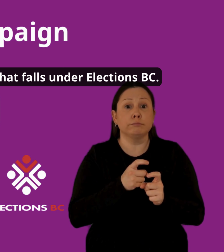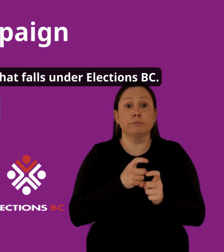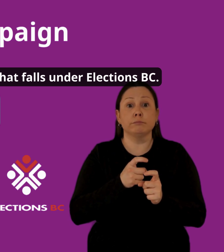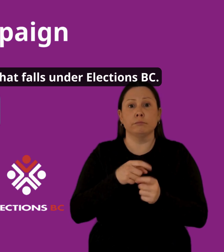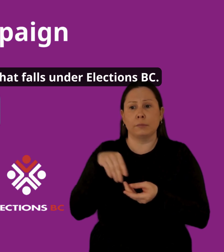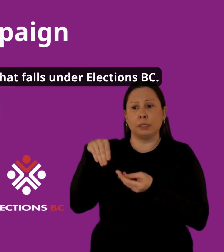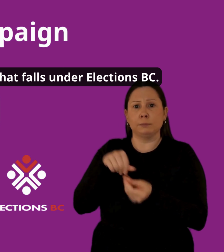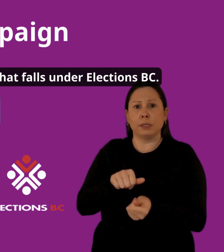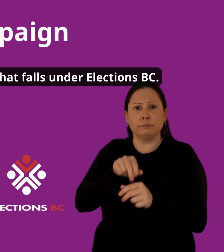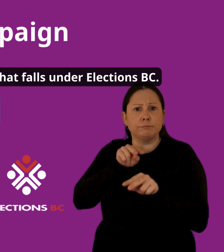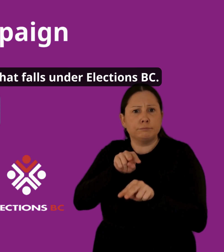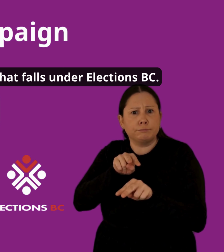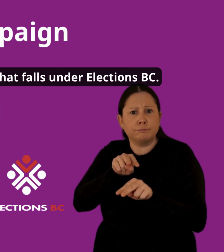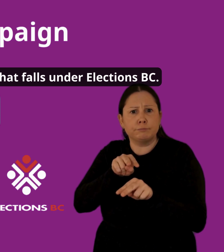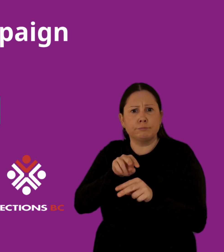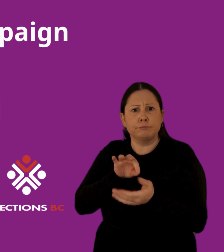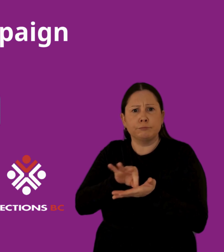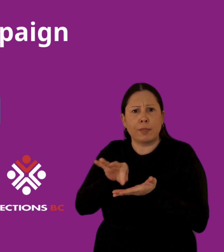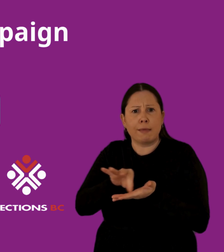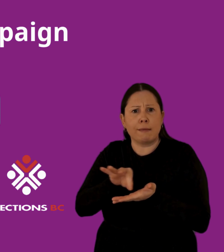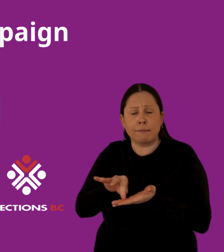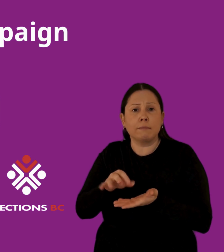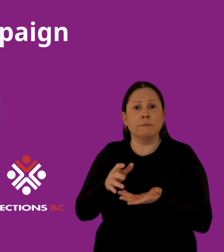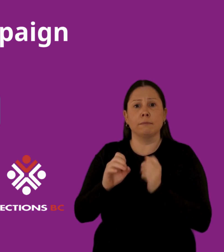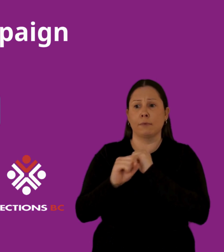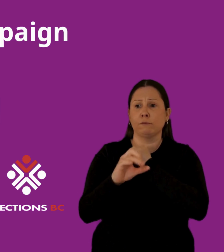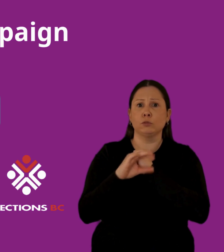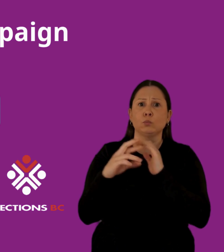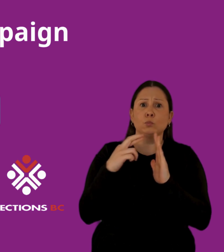reporting, all of that falls under Elections BC.